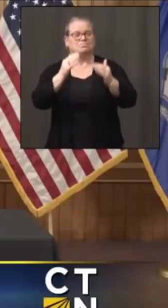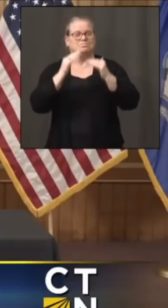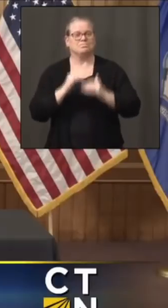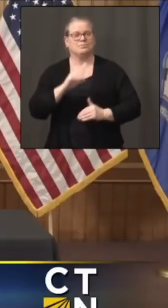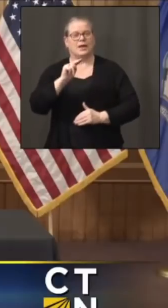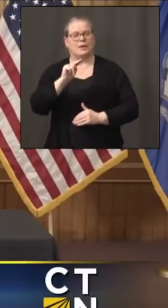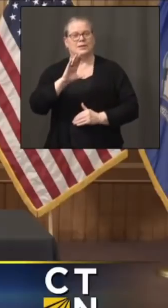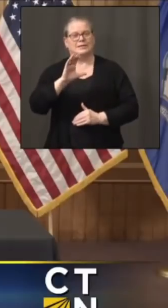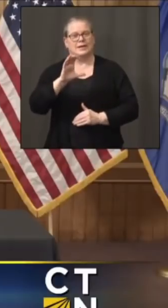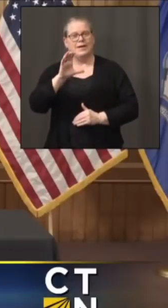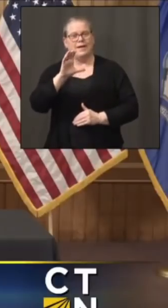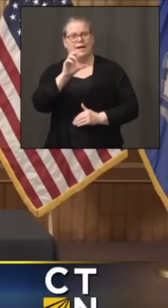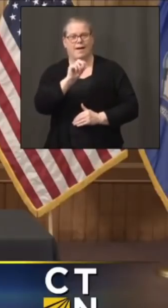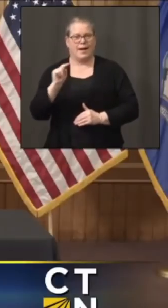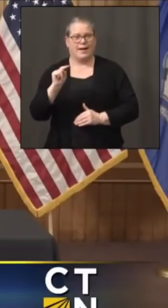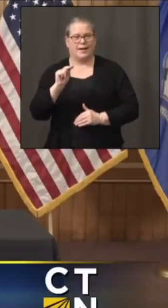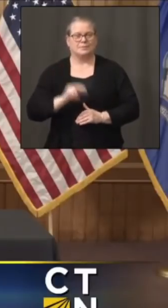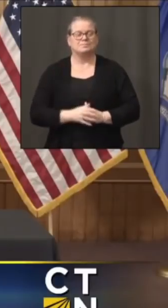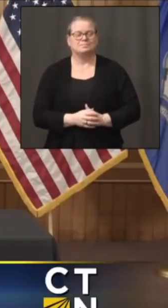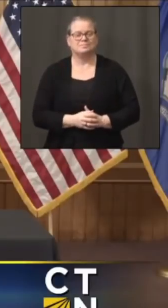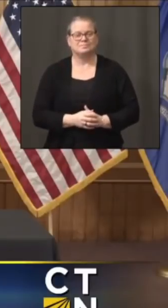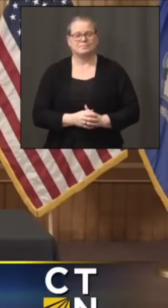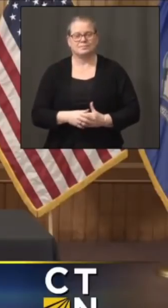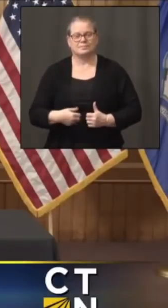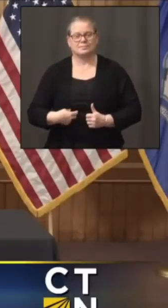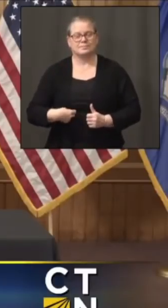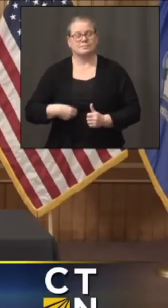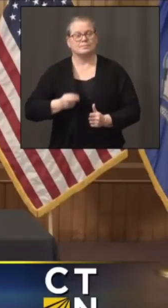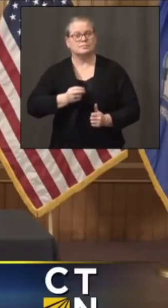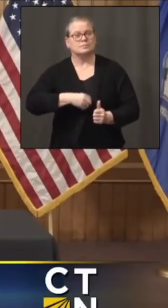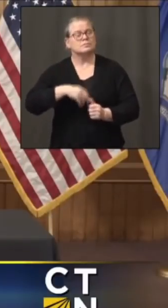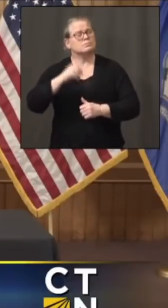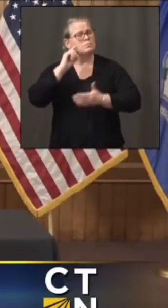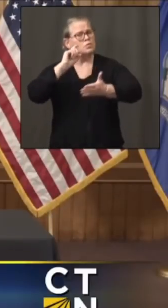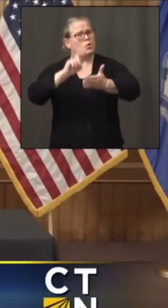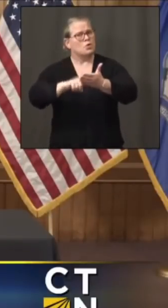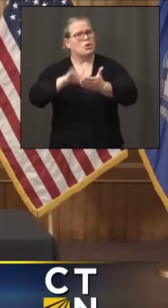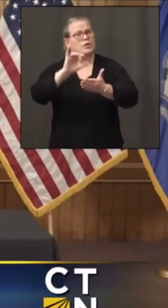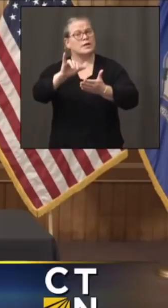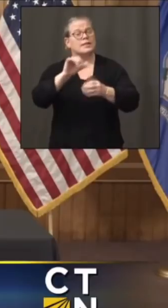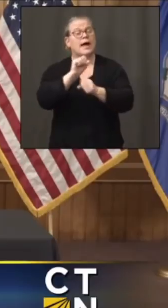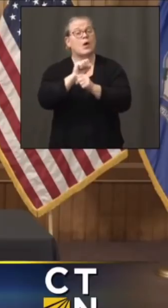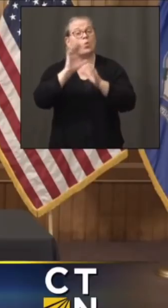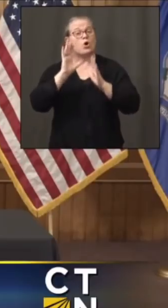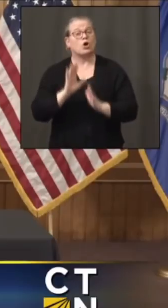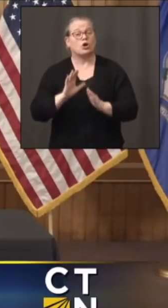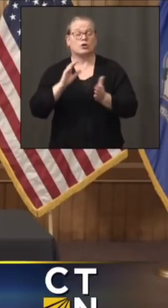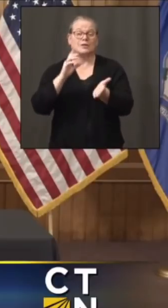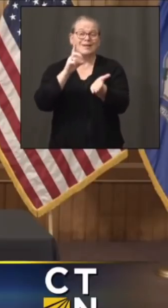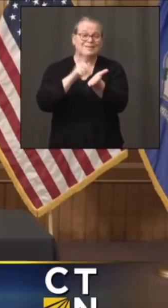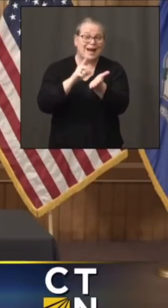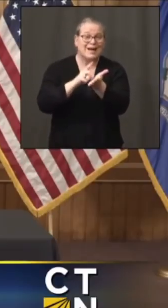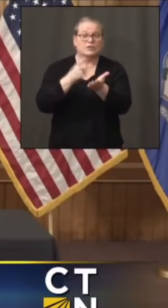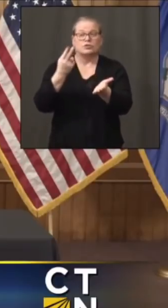NBC Connecticut. Good afternoon. We're seeing that frontline workers are being scheduled for their vaccine through the various hospital systems that they